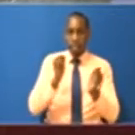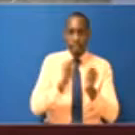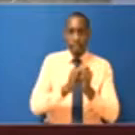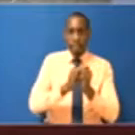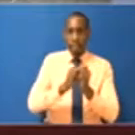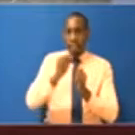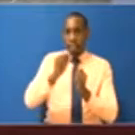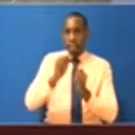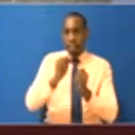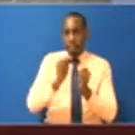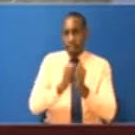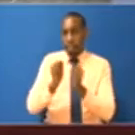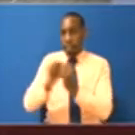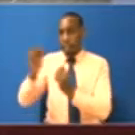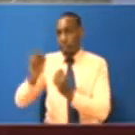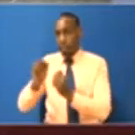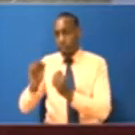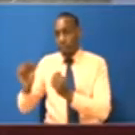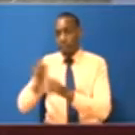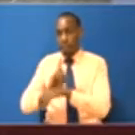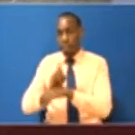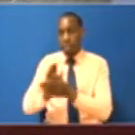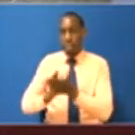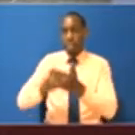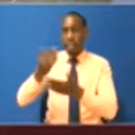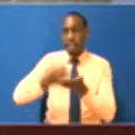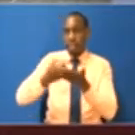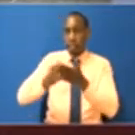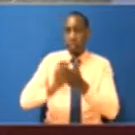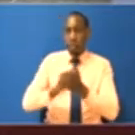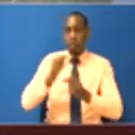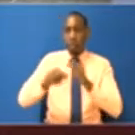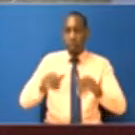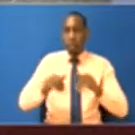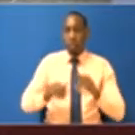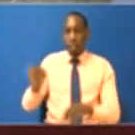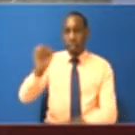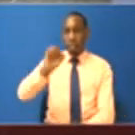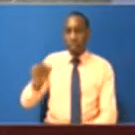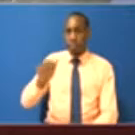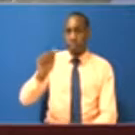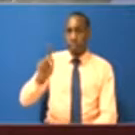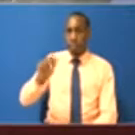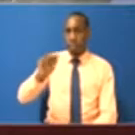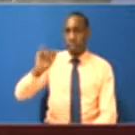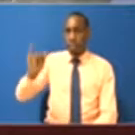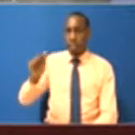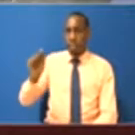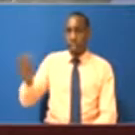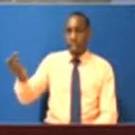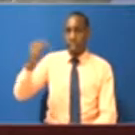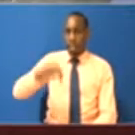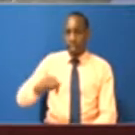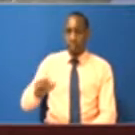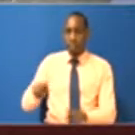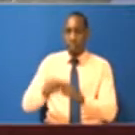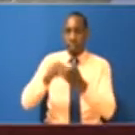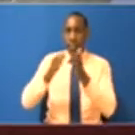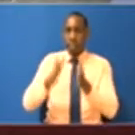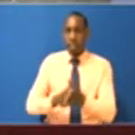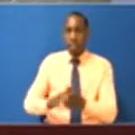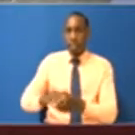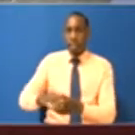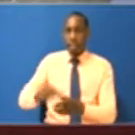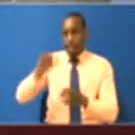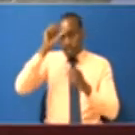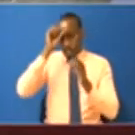minutes or so for the start of the next debate we continue to await the arrival of johnson sarkarja senator zakaja the candidate for the nairobi